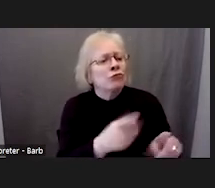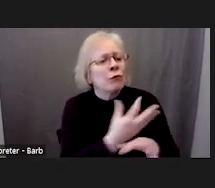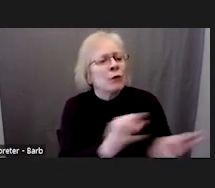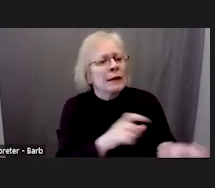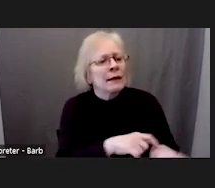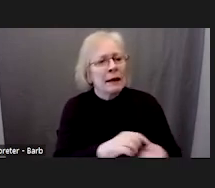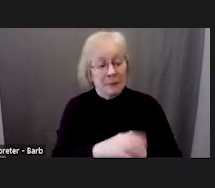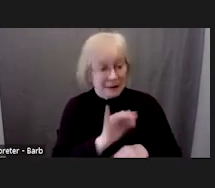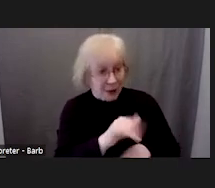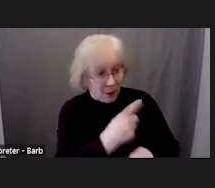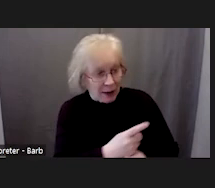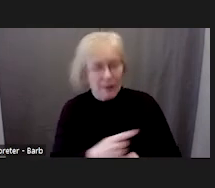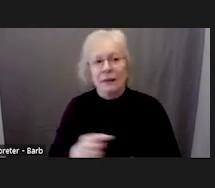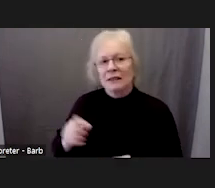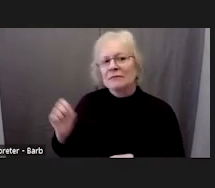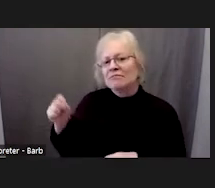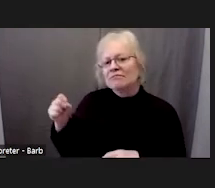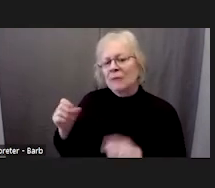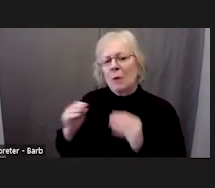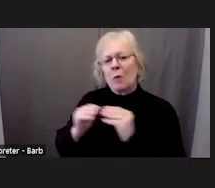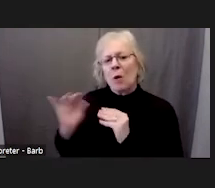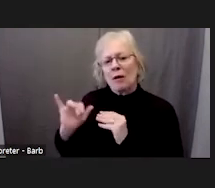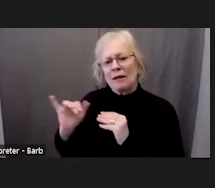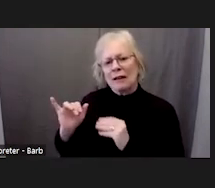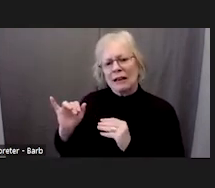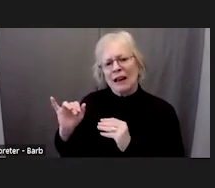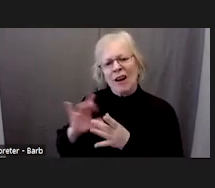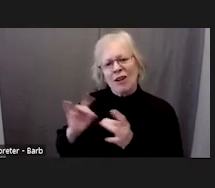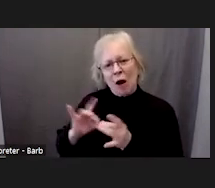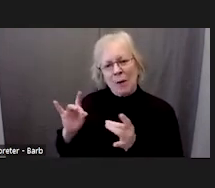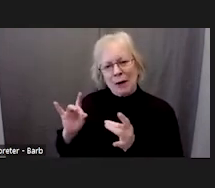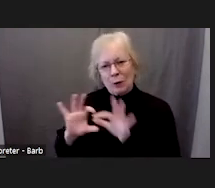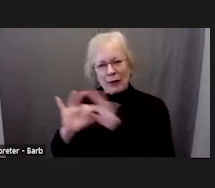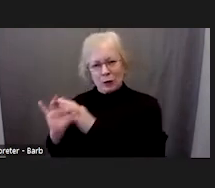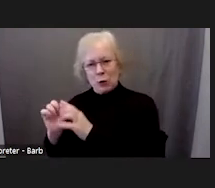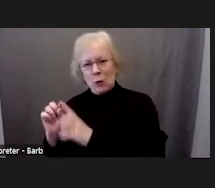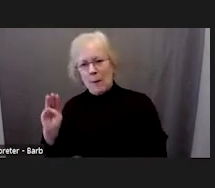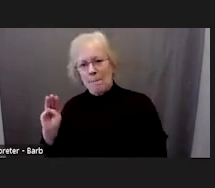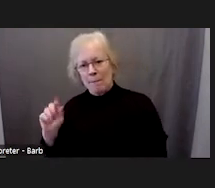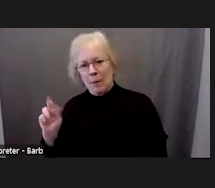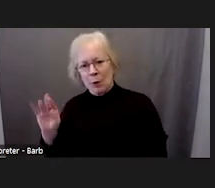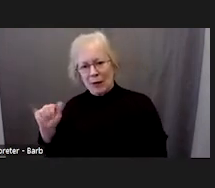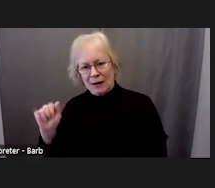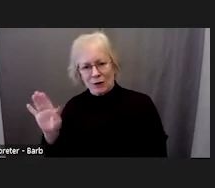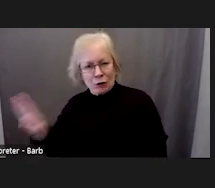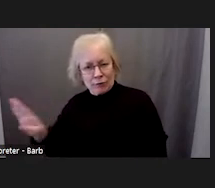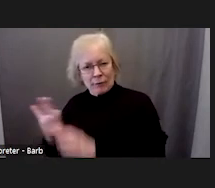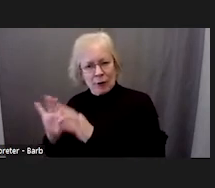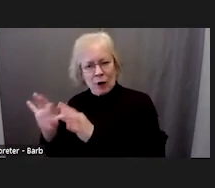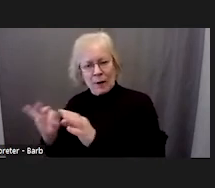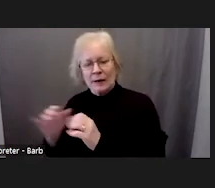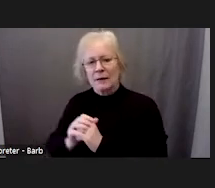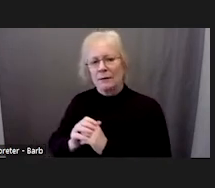It was really more of a comment piggybacking off of what Maria was saying. Okay. Where, you know, it is, I think, one of